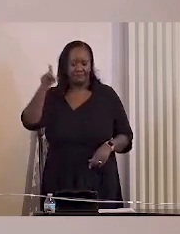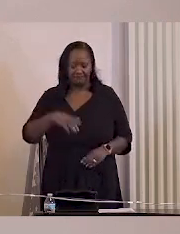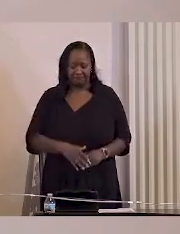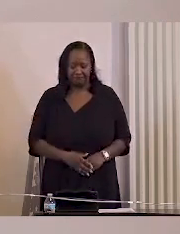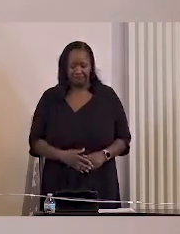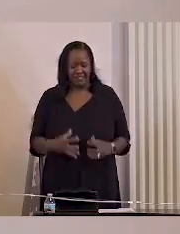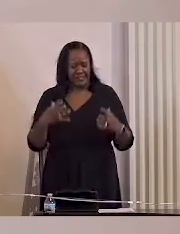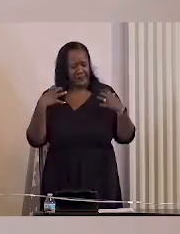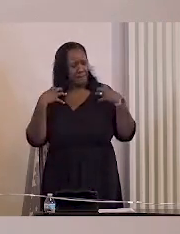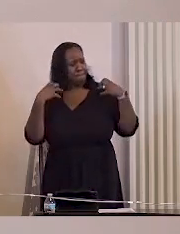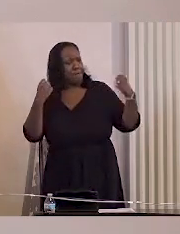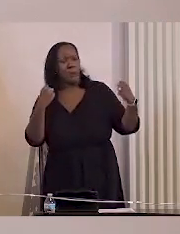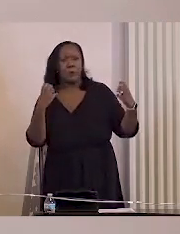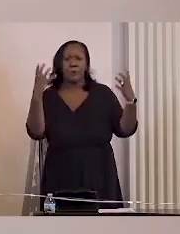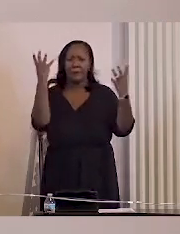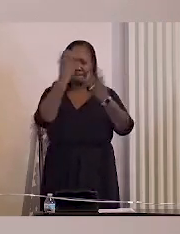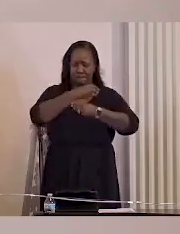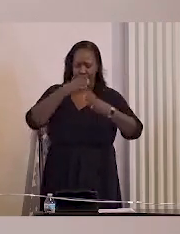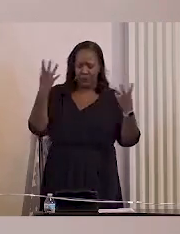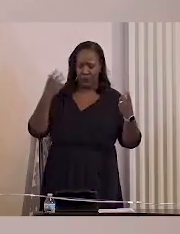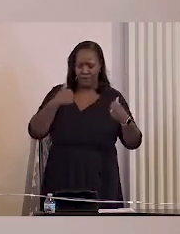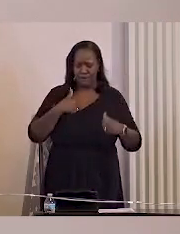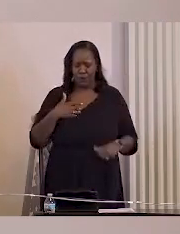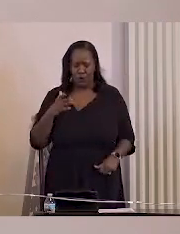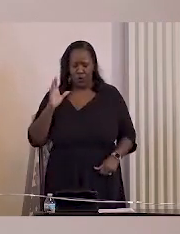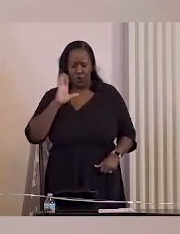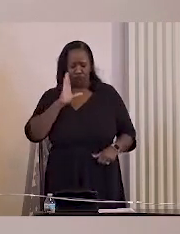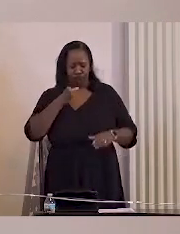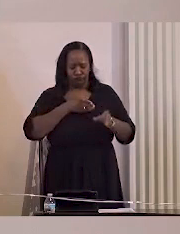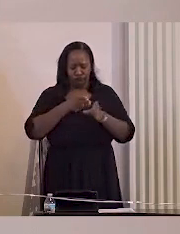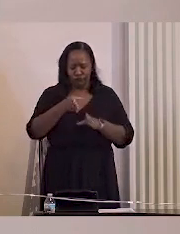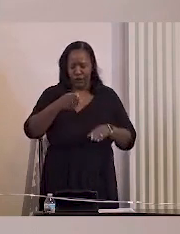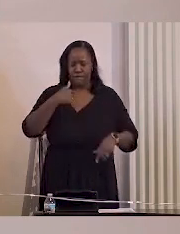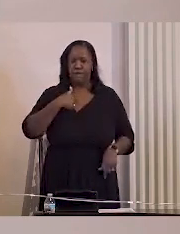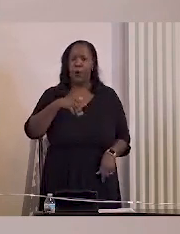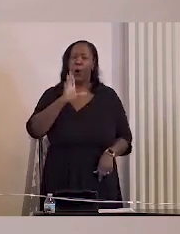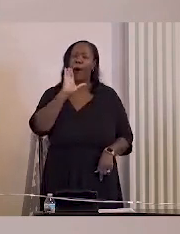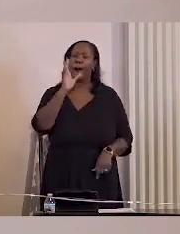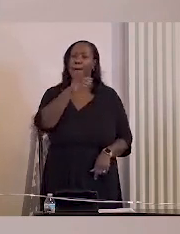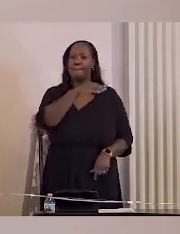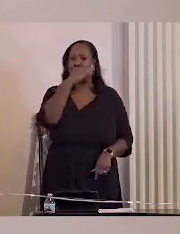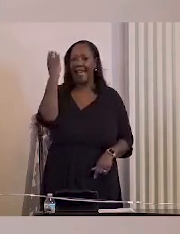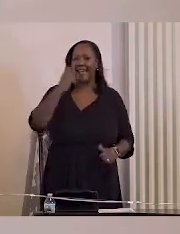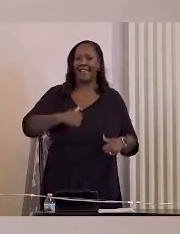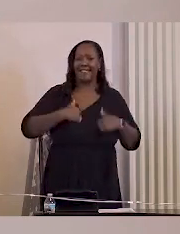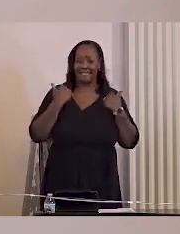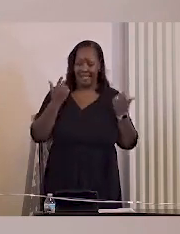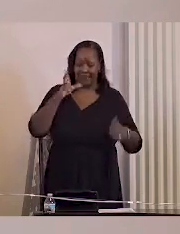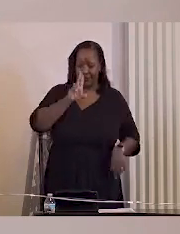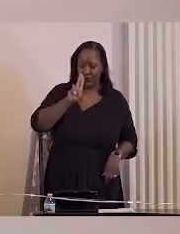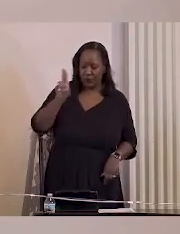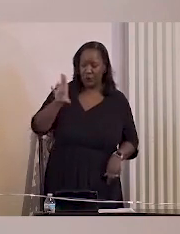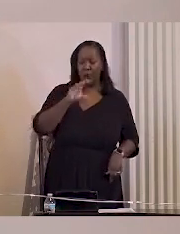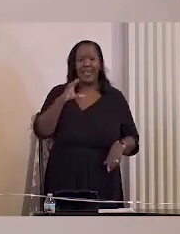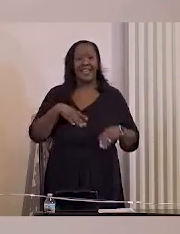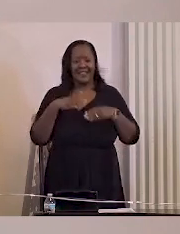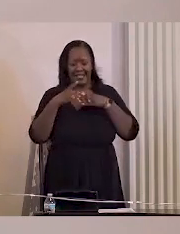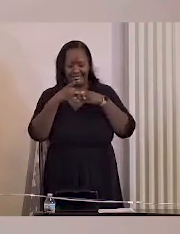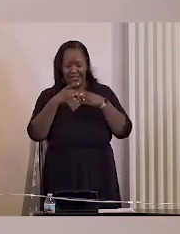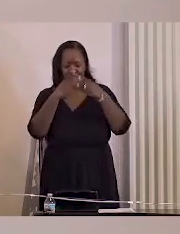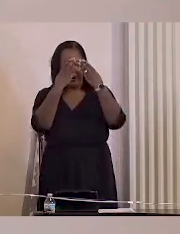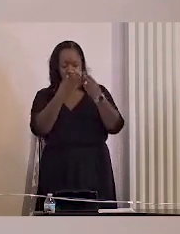and beautiful chaplain in Black Lives UU and a leader in our wider denomination as well. It's